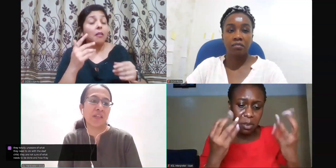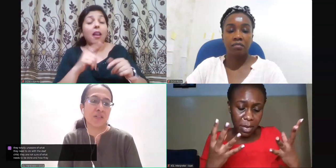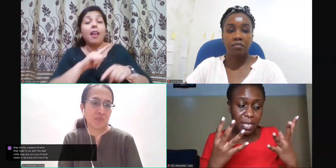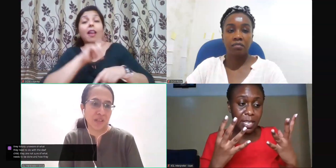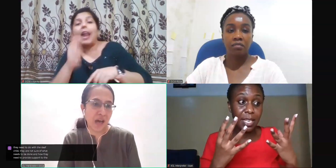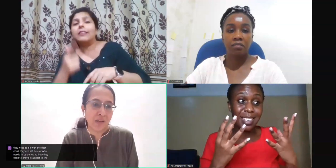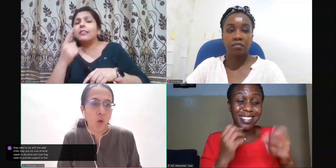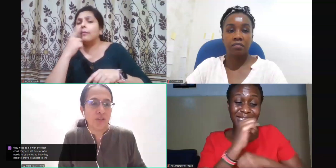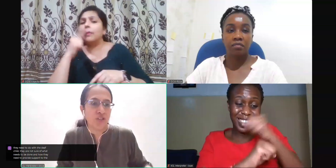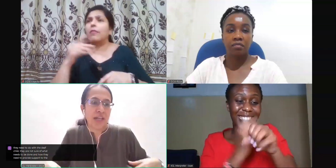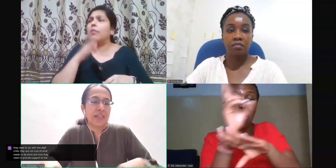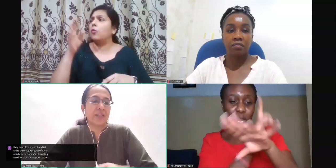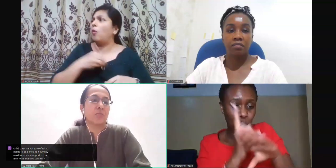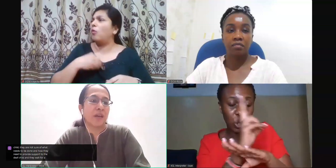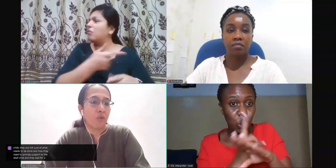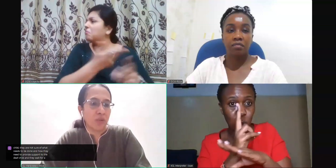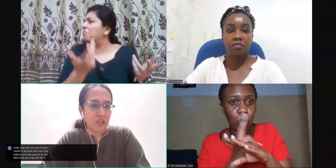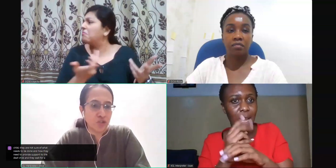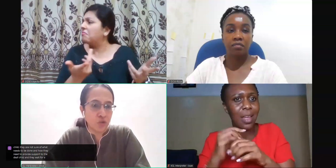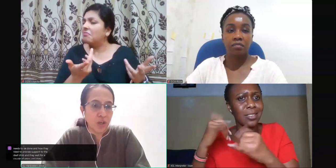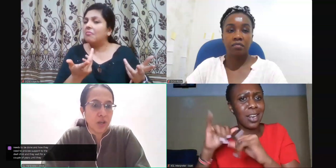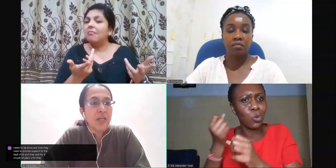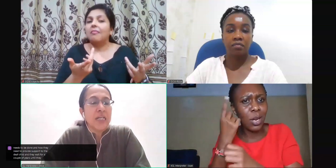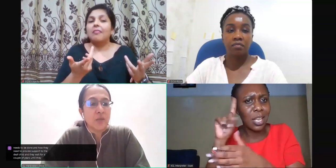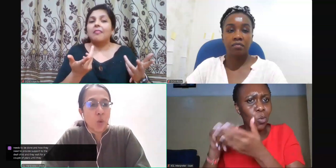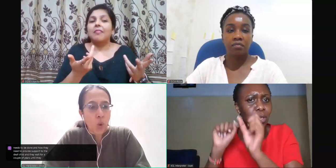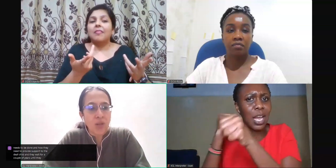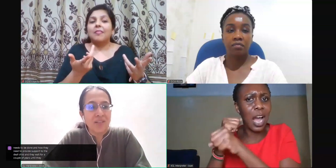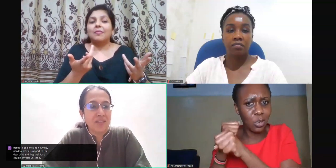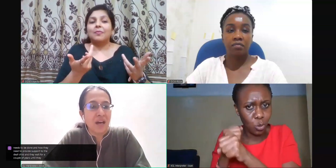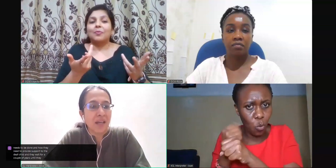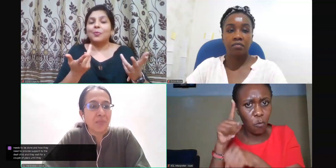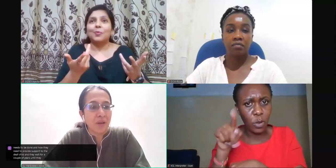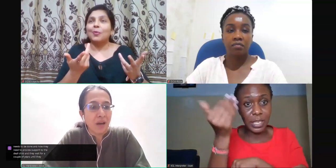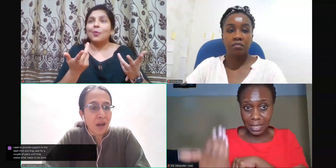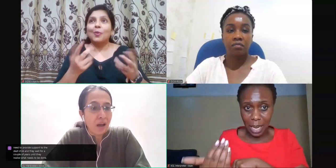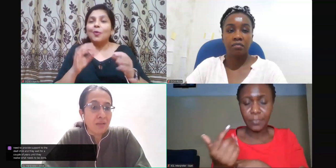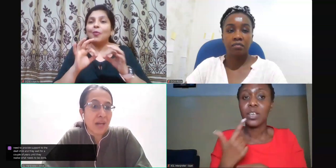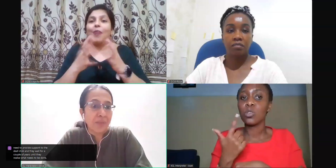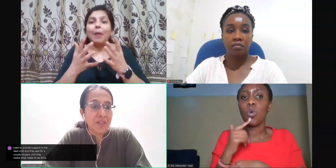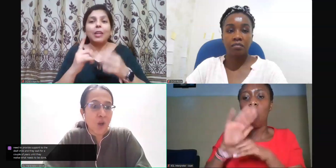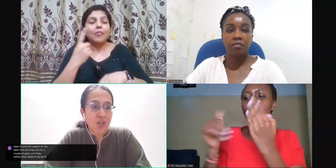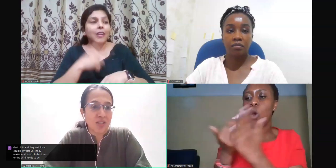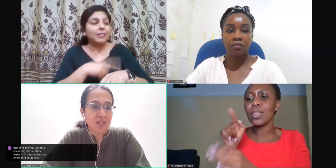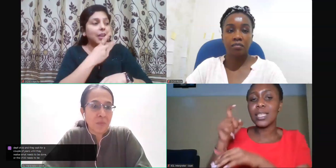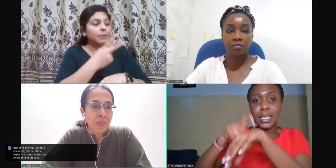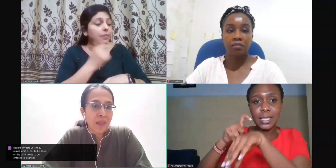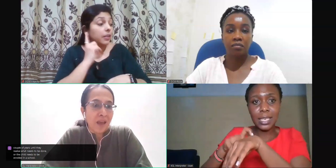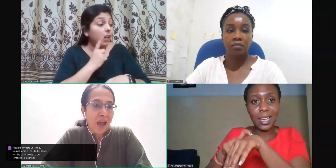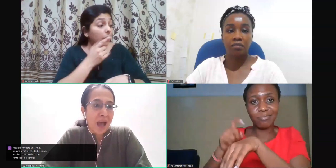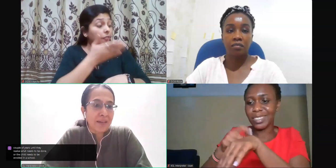realize what needs to be done, or the child needs to be enrolled in a school. So all this time is